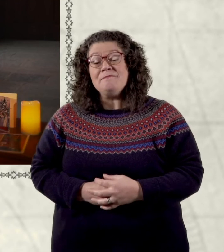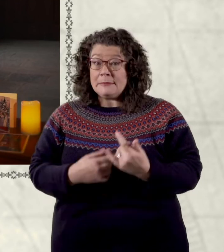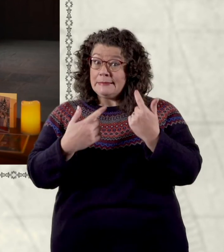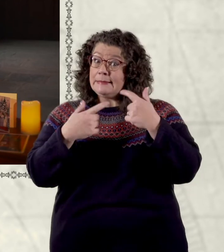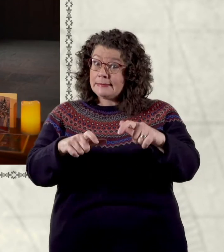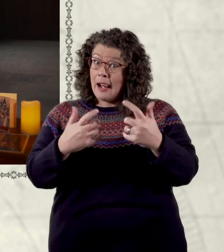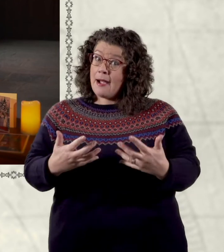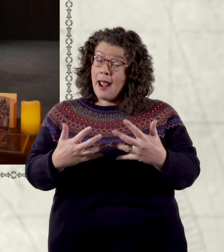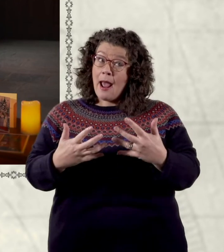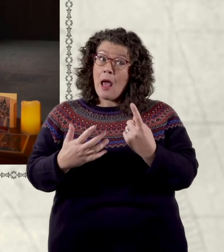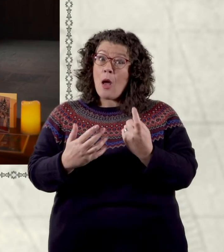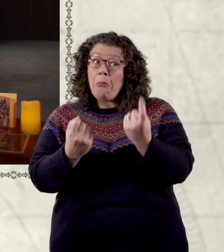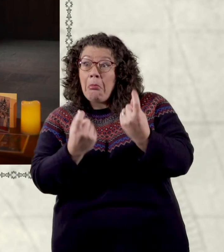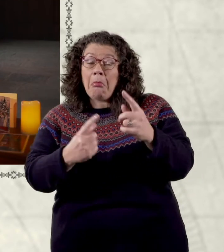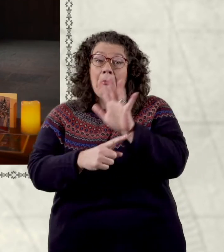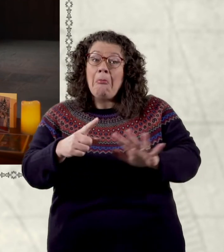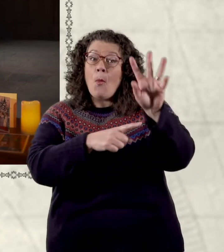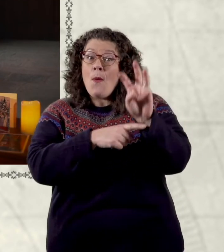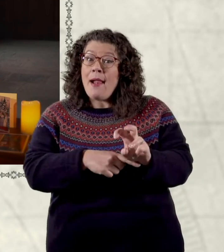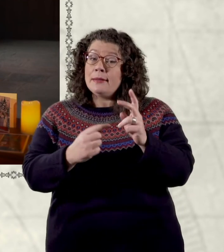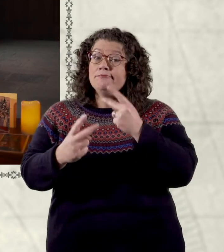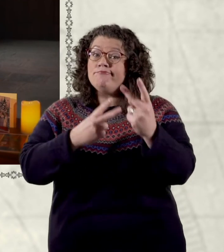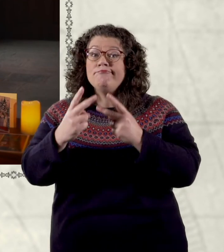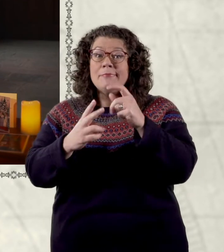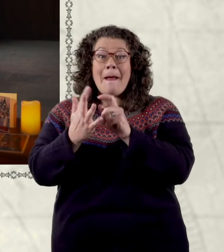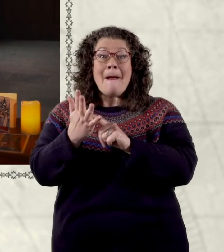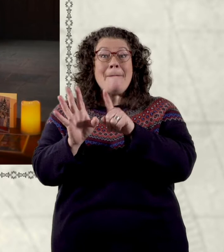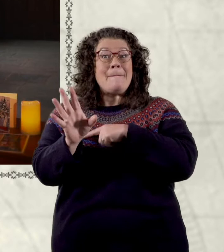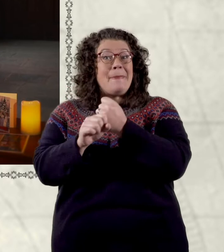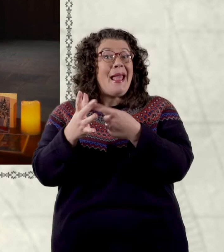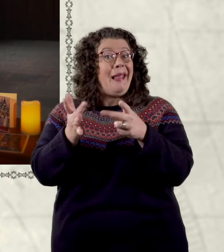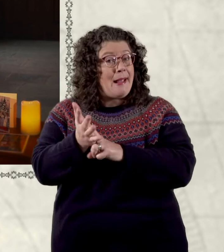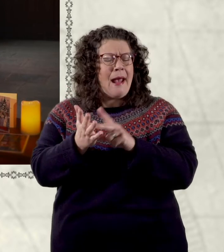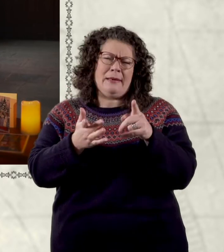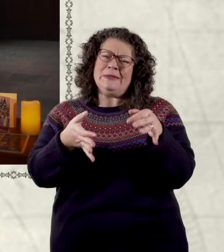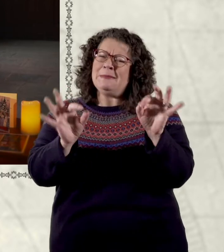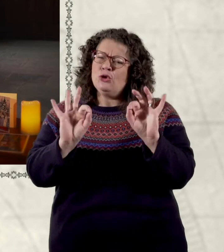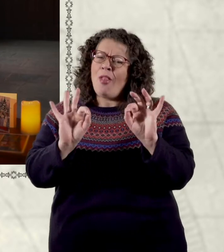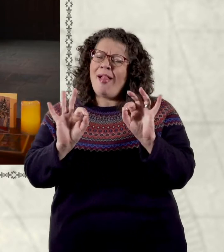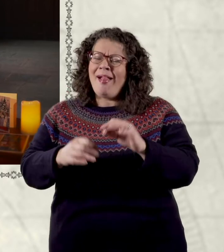They still sing Plygain in parts of Wales now. It's very special.